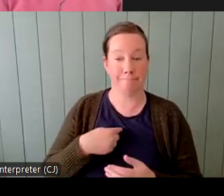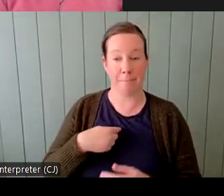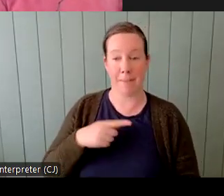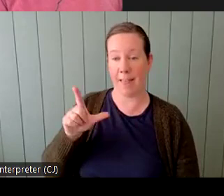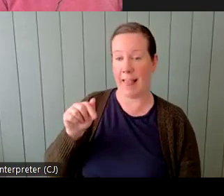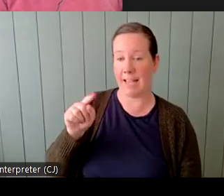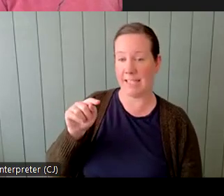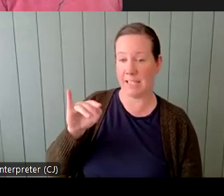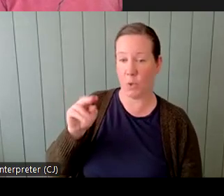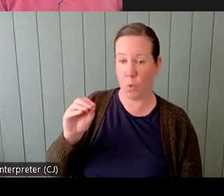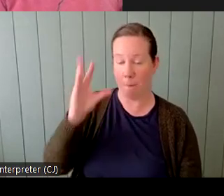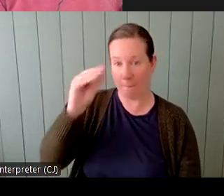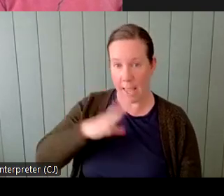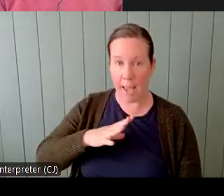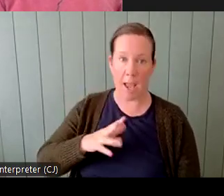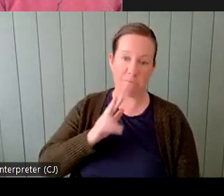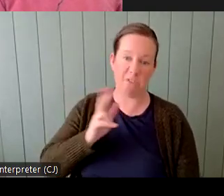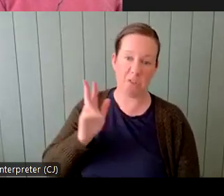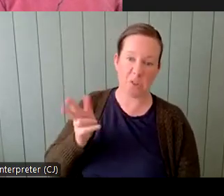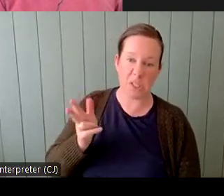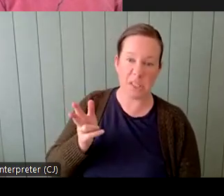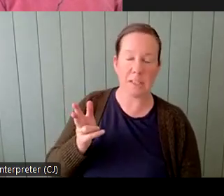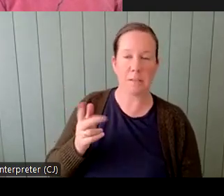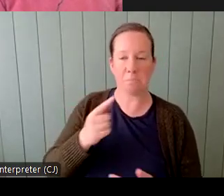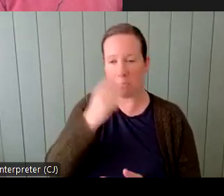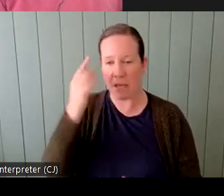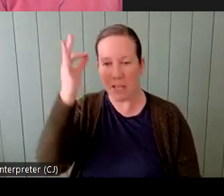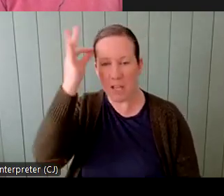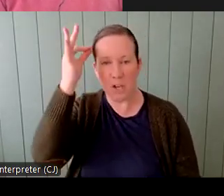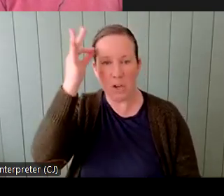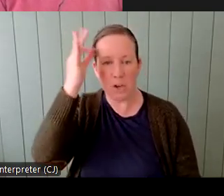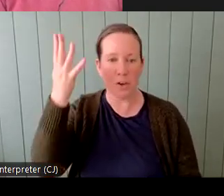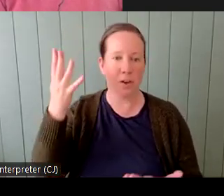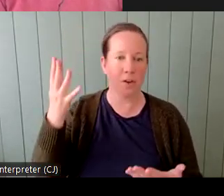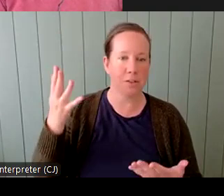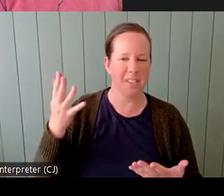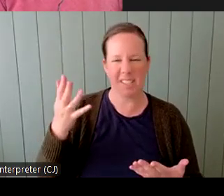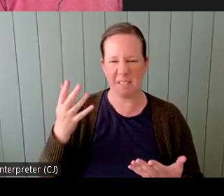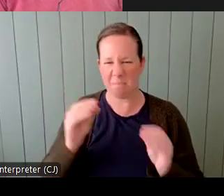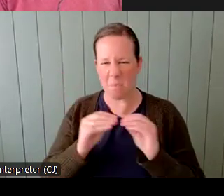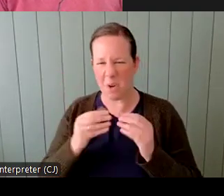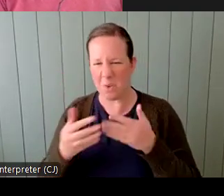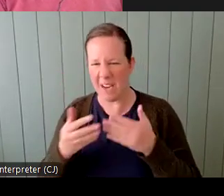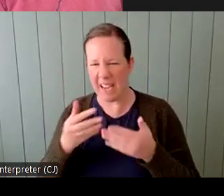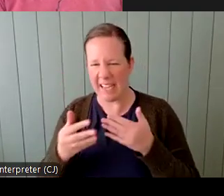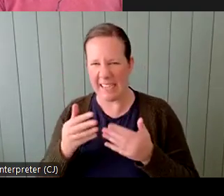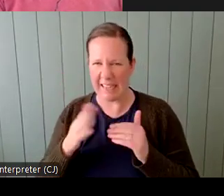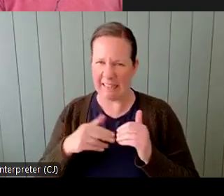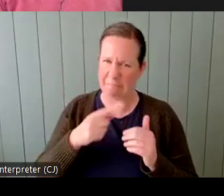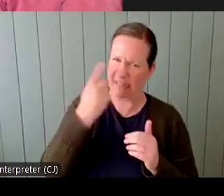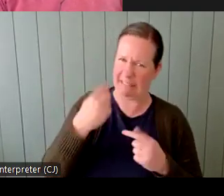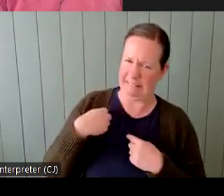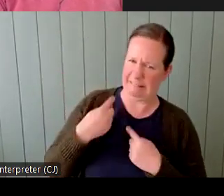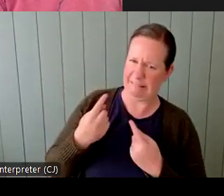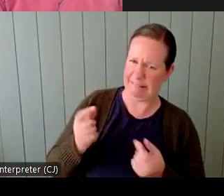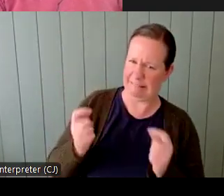in my mid 30s. Have black hair, say gray nowadays, more than black. I